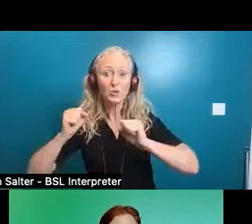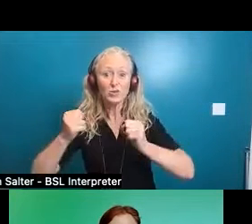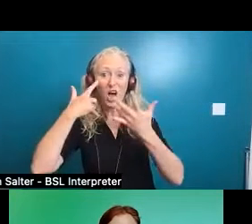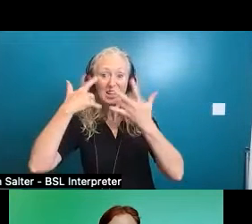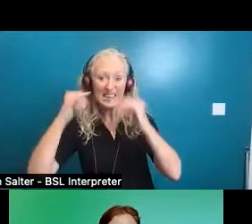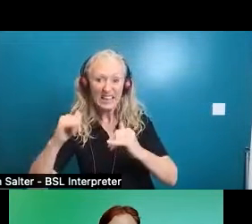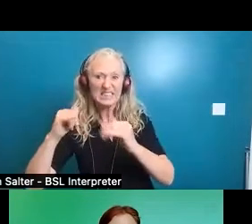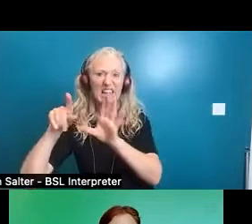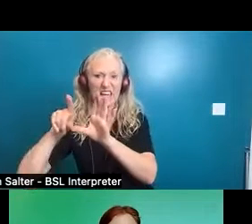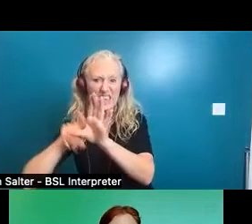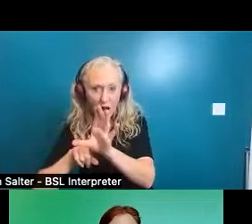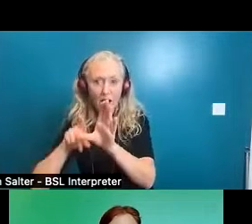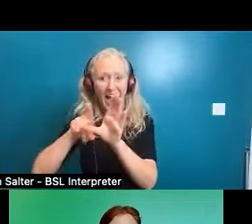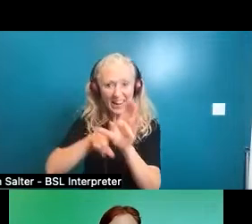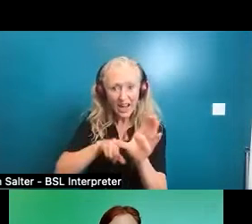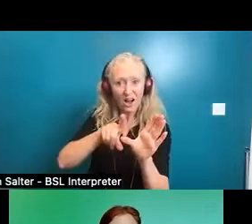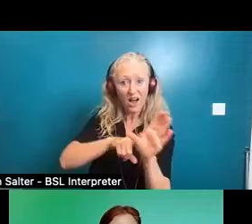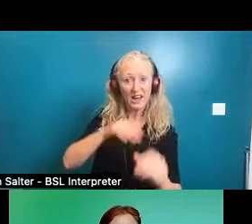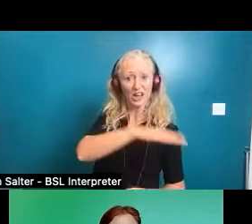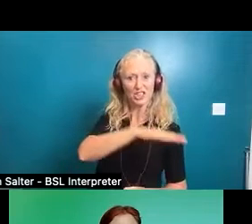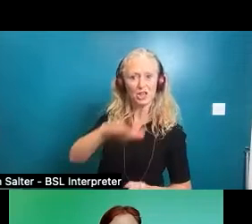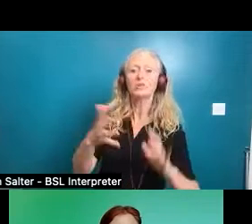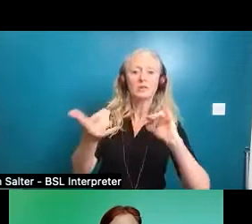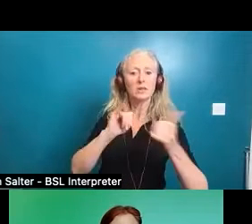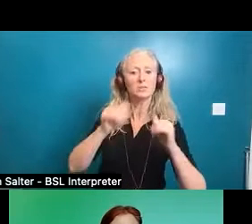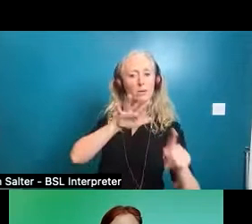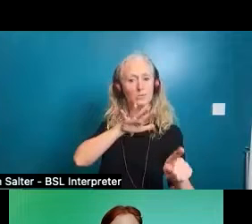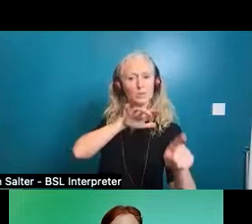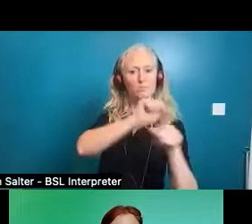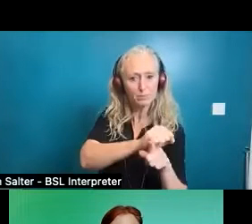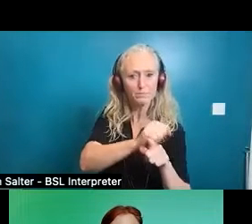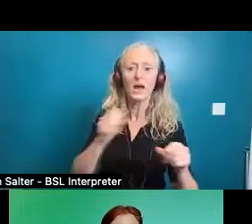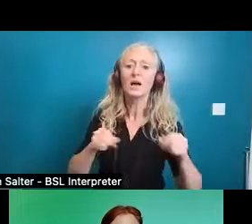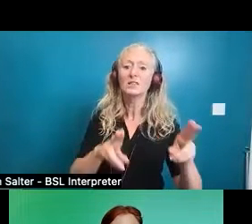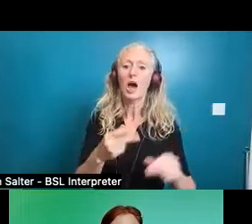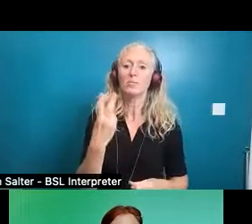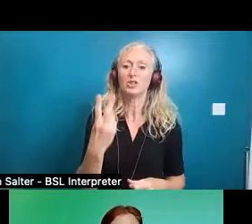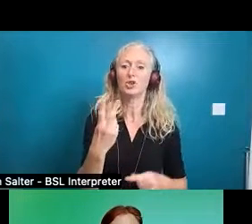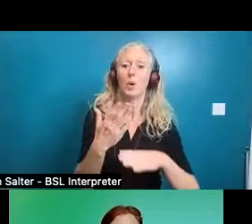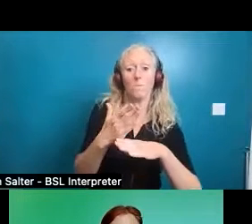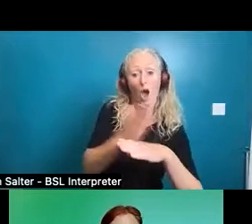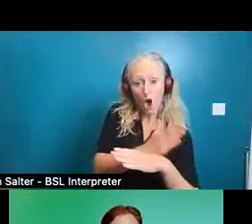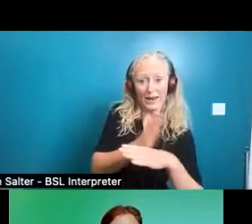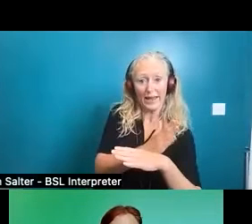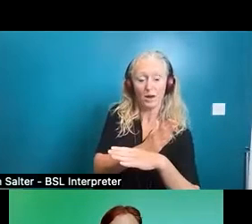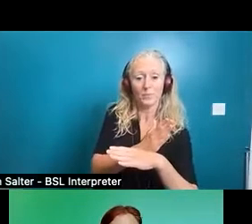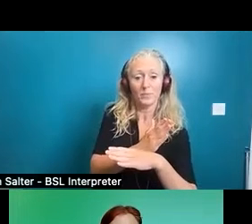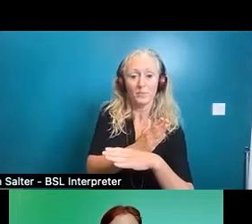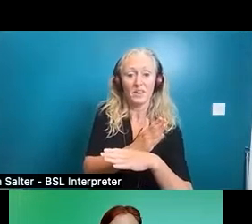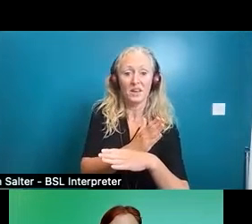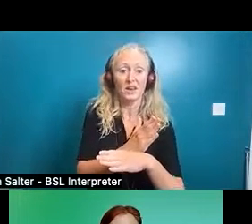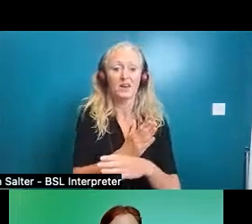stuff pre-puberty. And so that's where we start to get a bit of fragmentation. And the vestibular function is